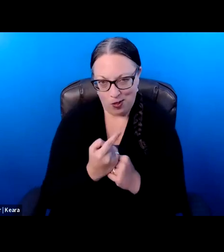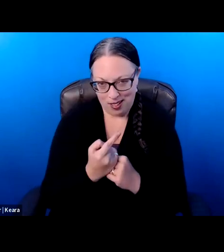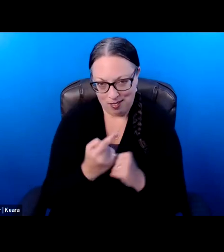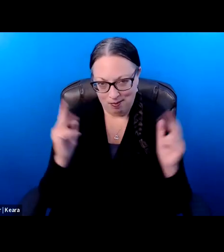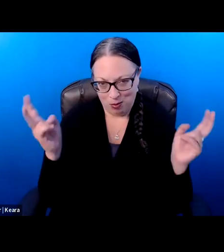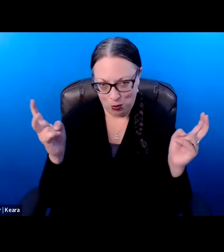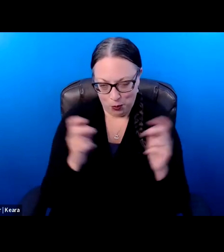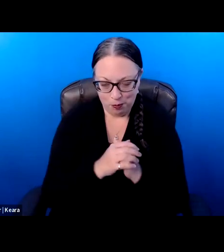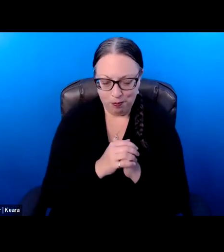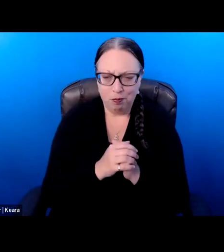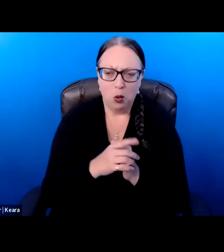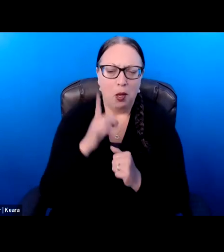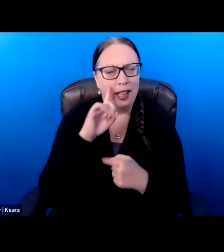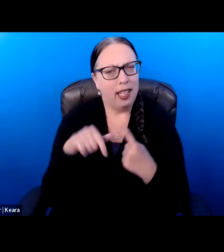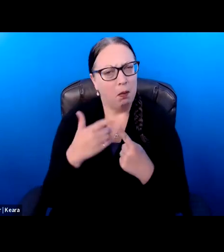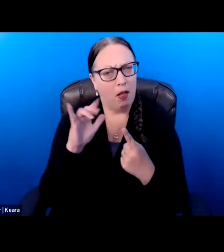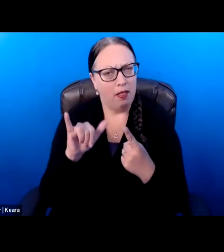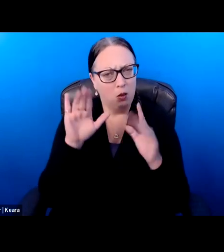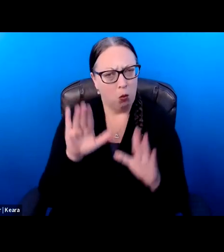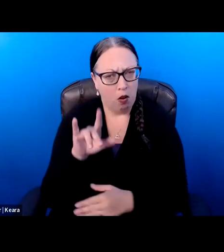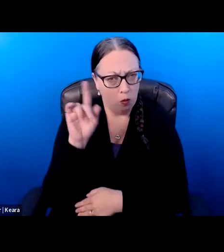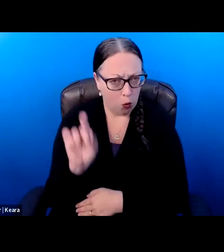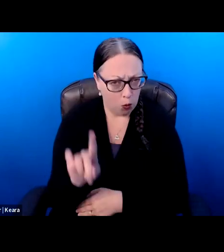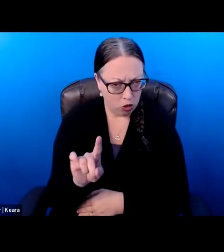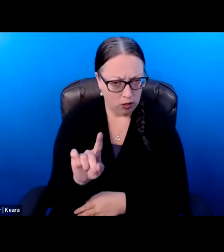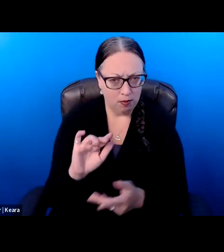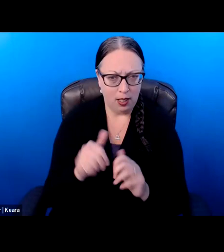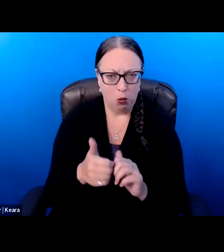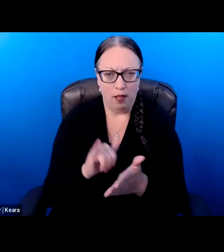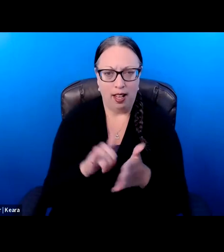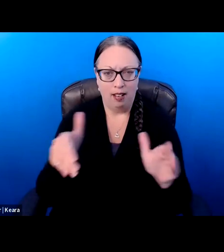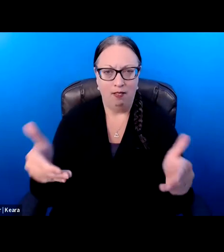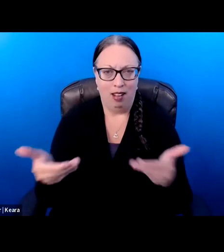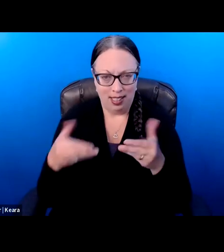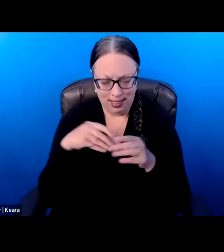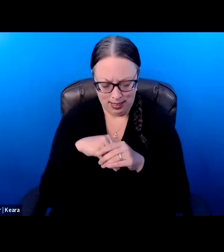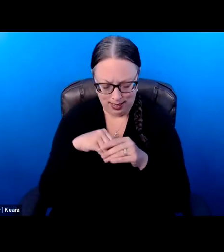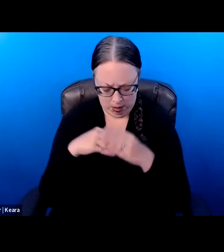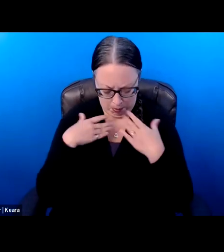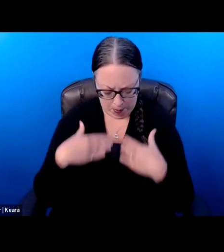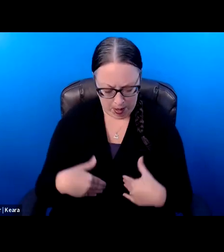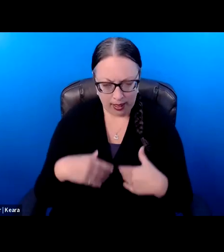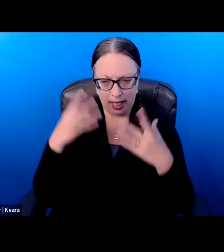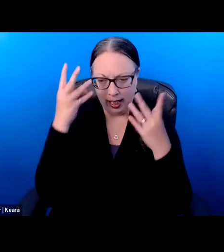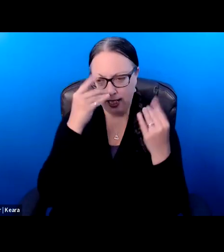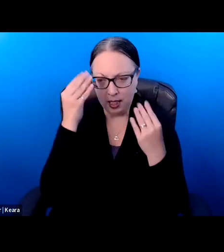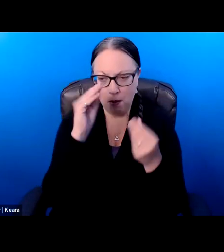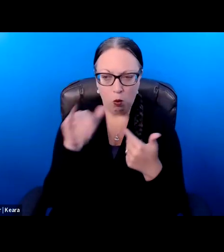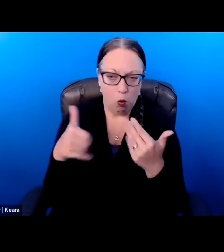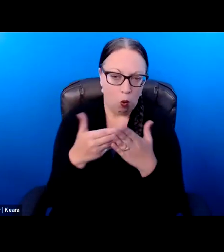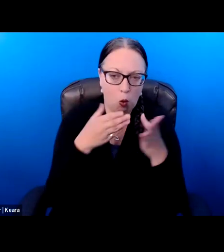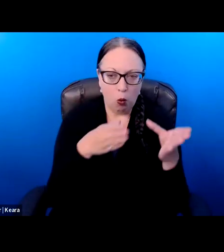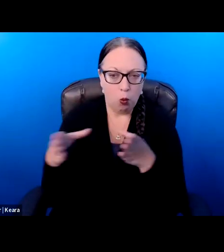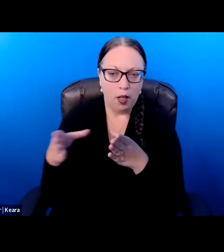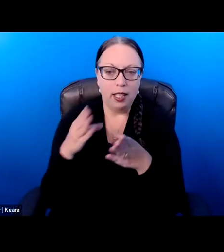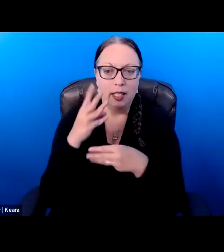really wonderful question and what it invites in my body, I think about all the ways in which the world has to